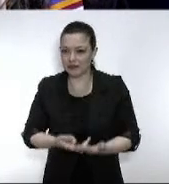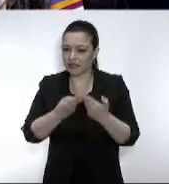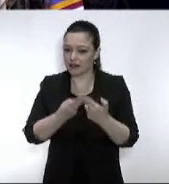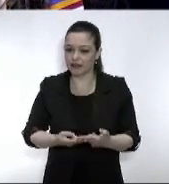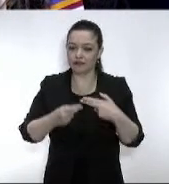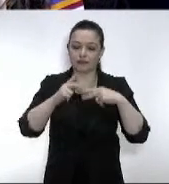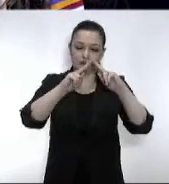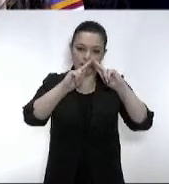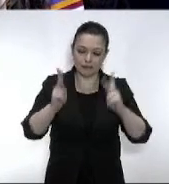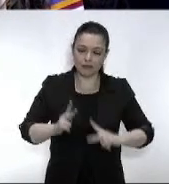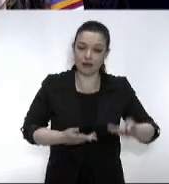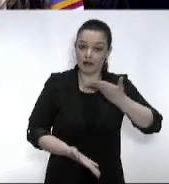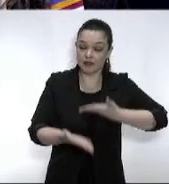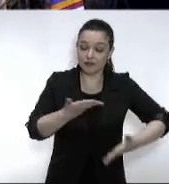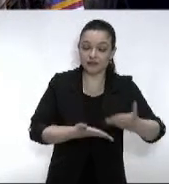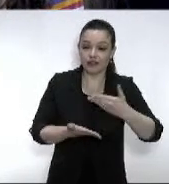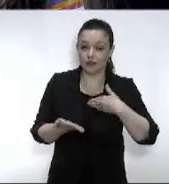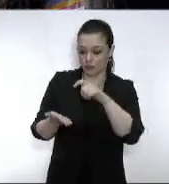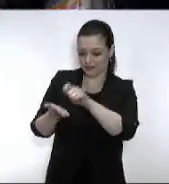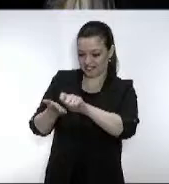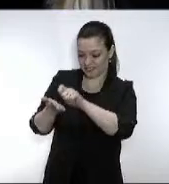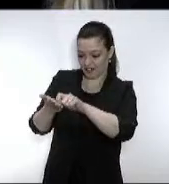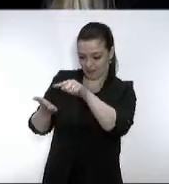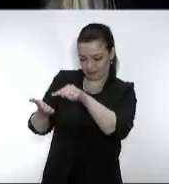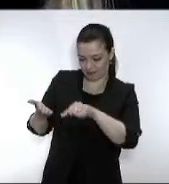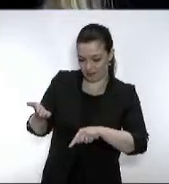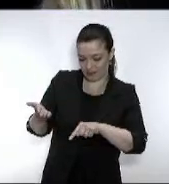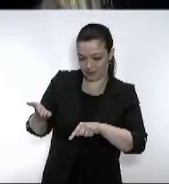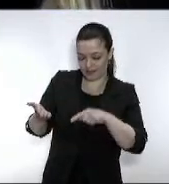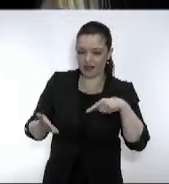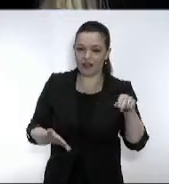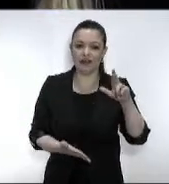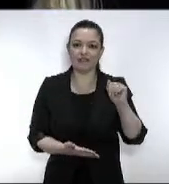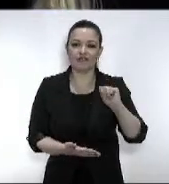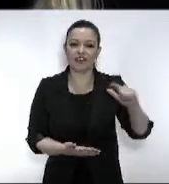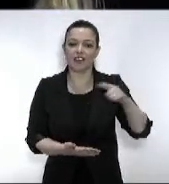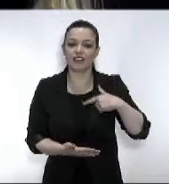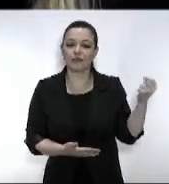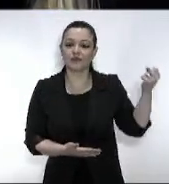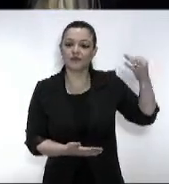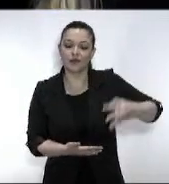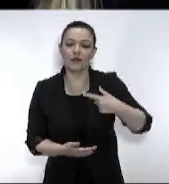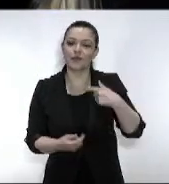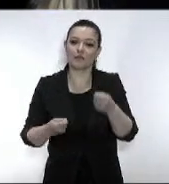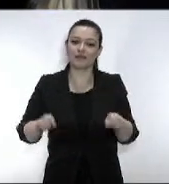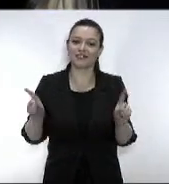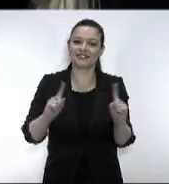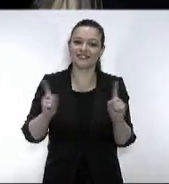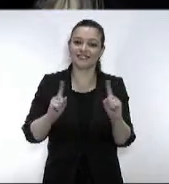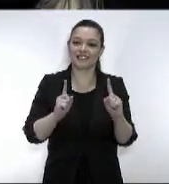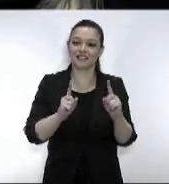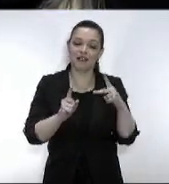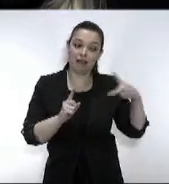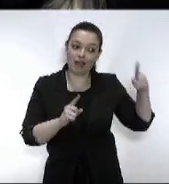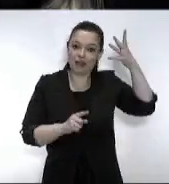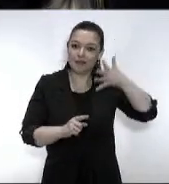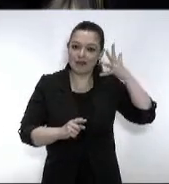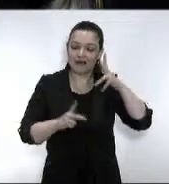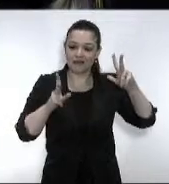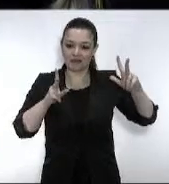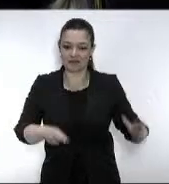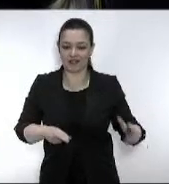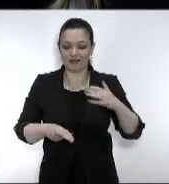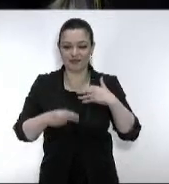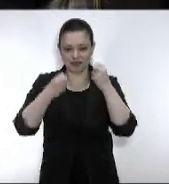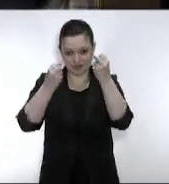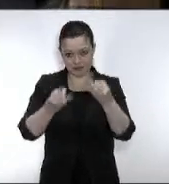harmony. I've written this, but when Rafael made his speech, I thought I didn't need to have written because it